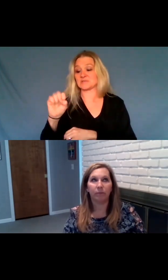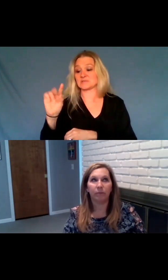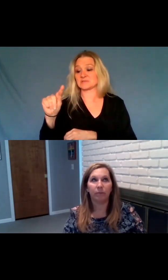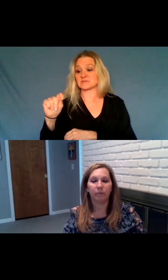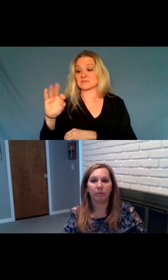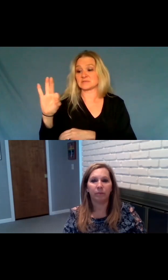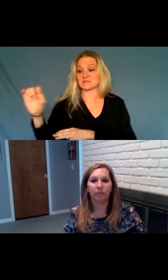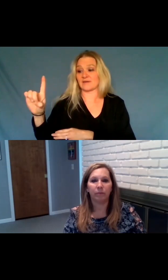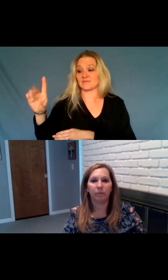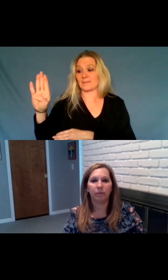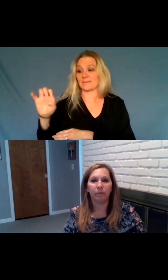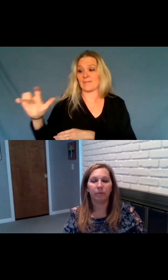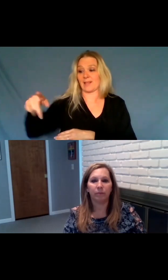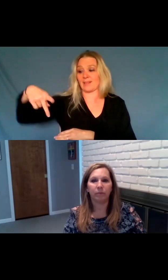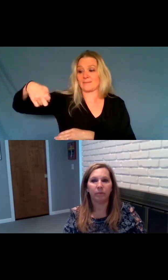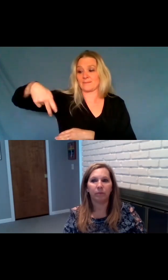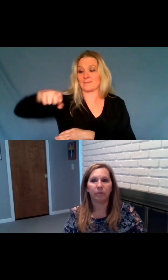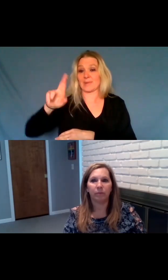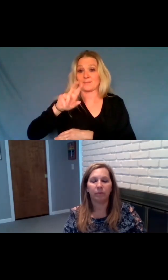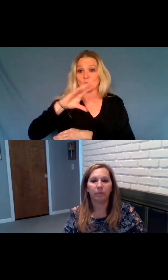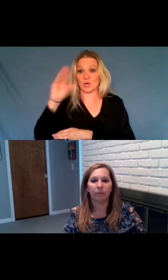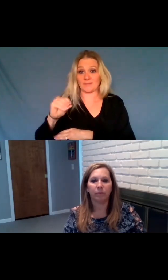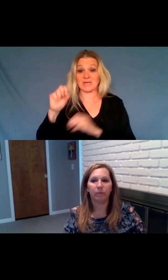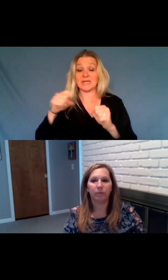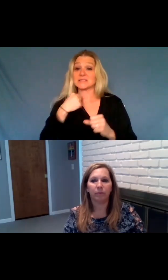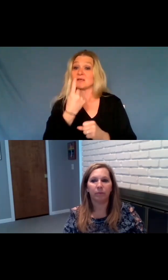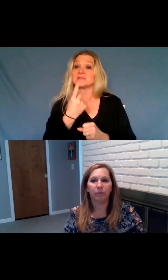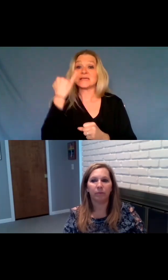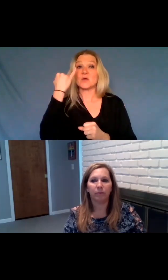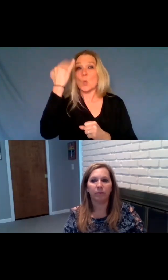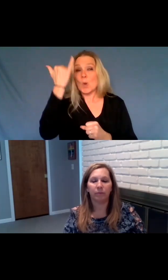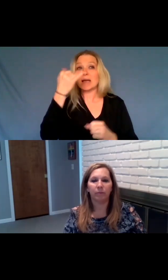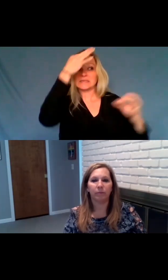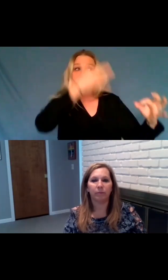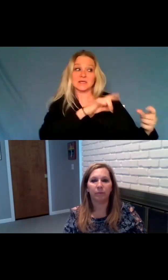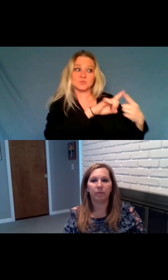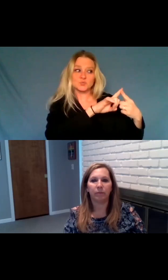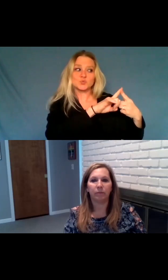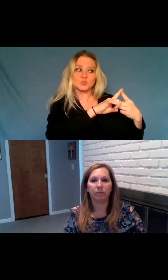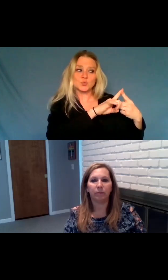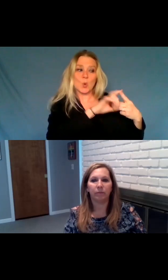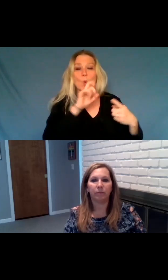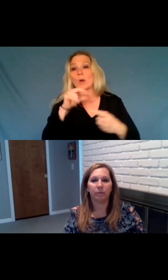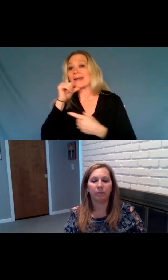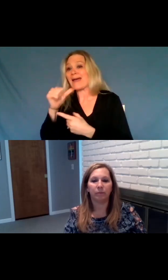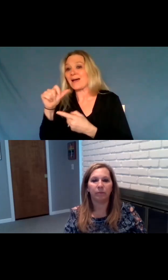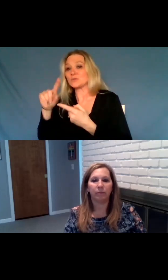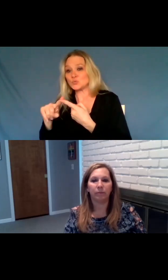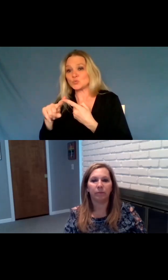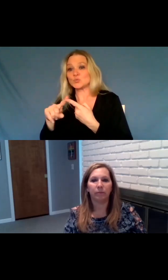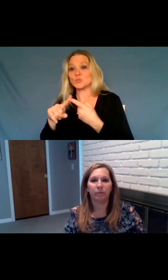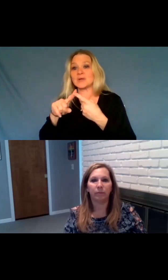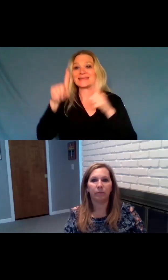his perspective on why he either chooses to or not choose to drug test his employees or potential employees. Mr.